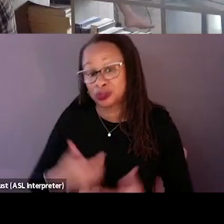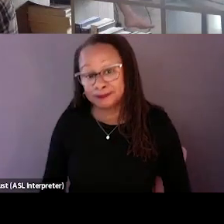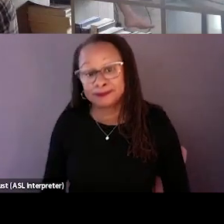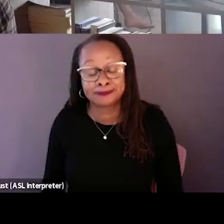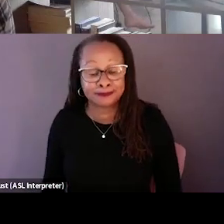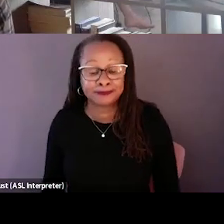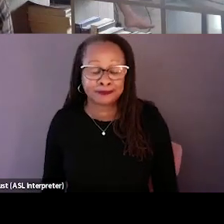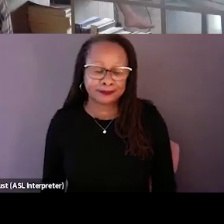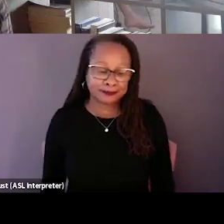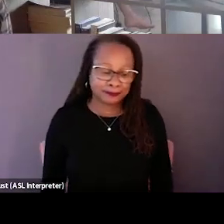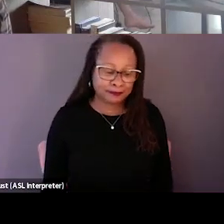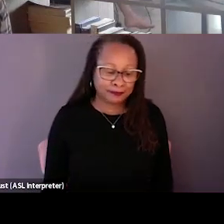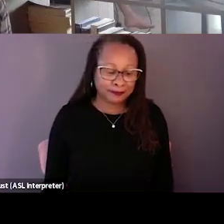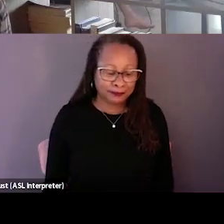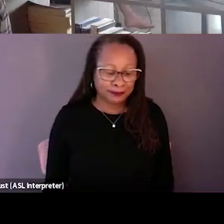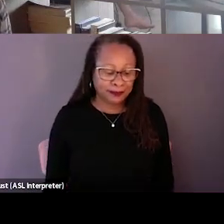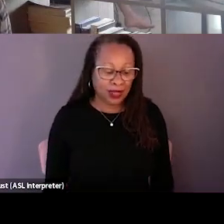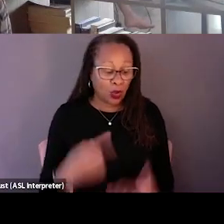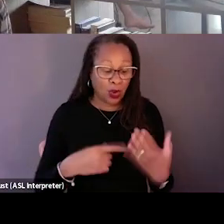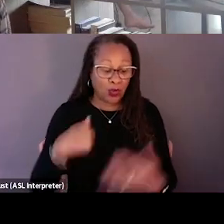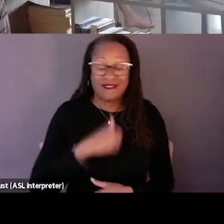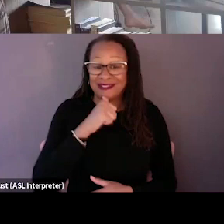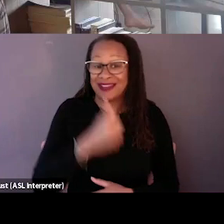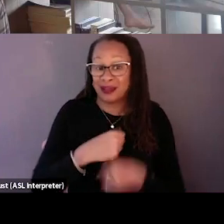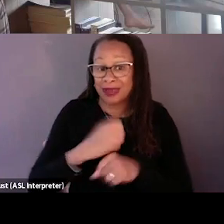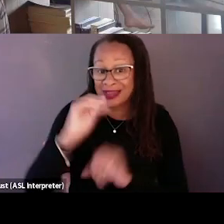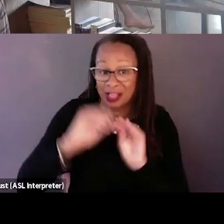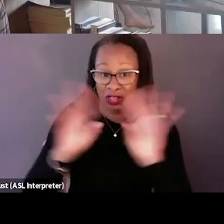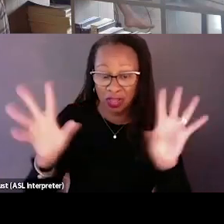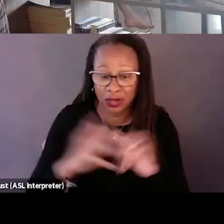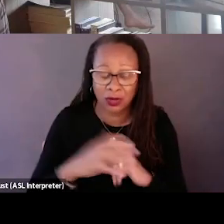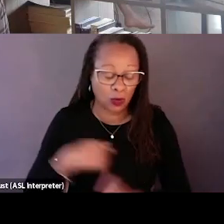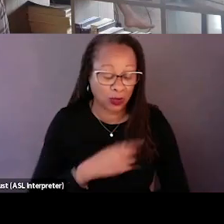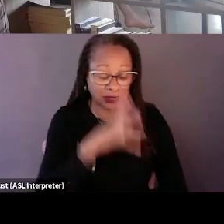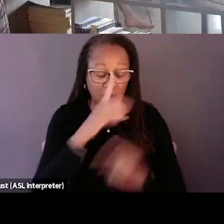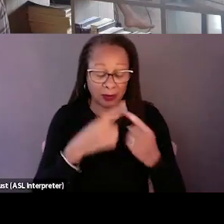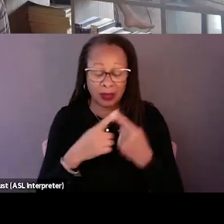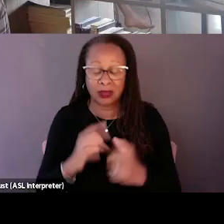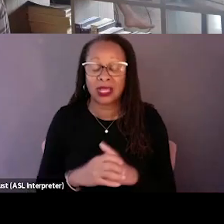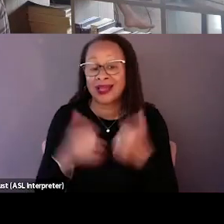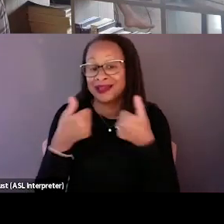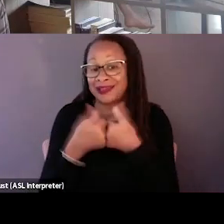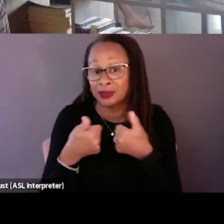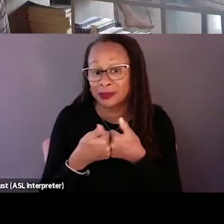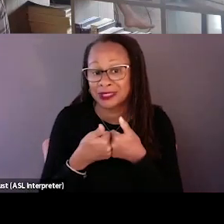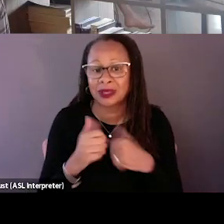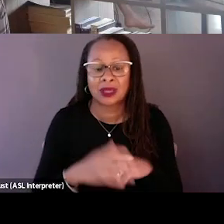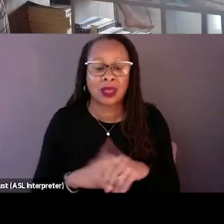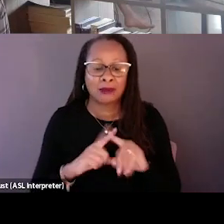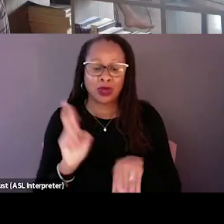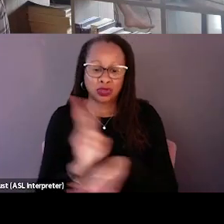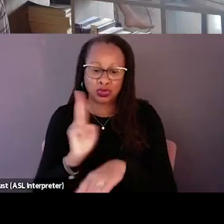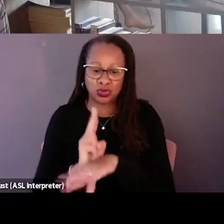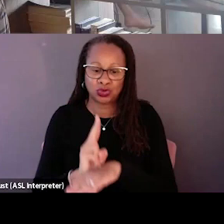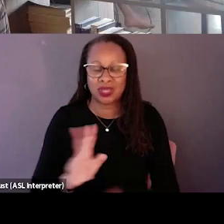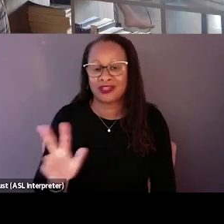So what we haven't made clear is that we talk about these games, but we use